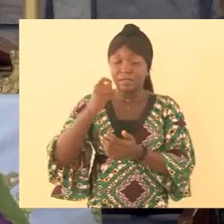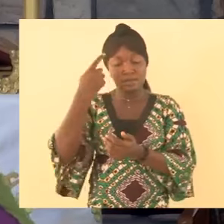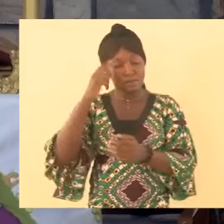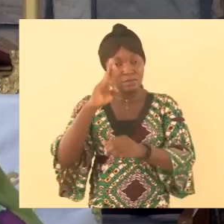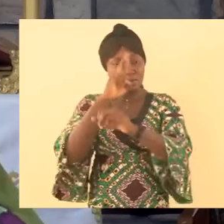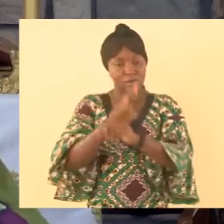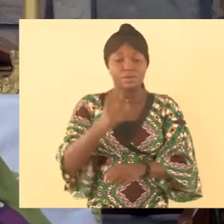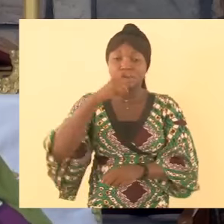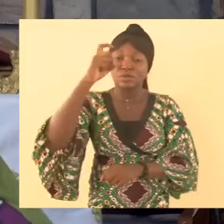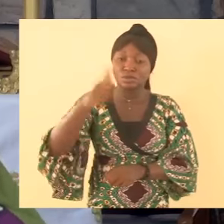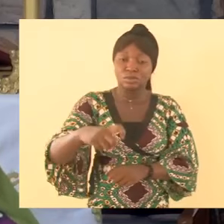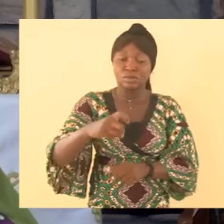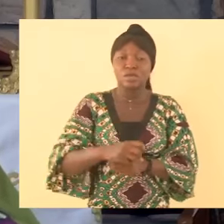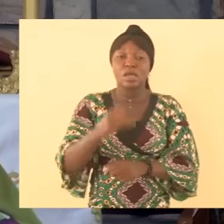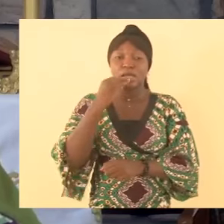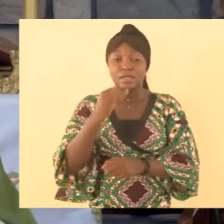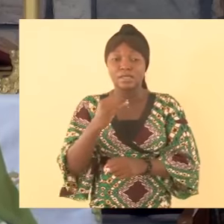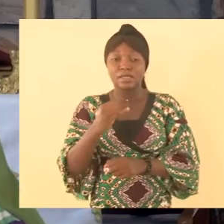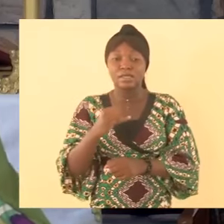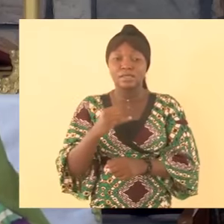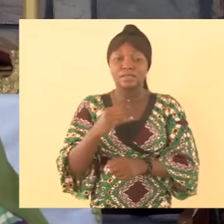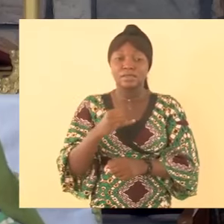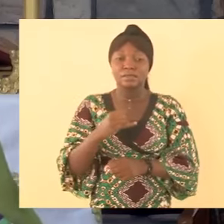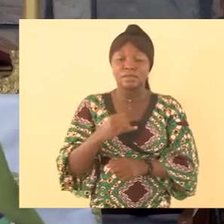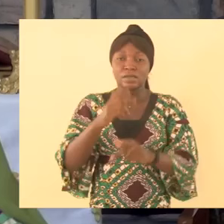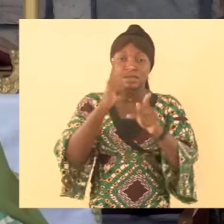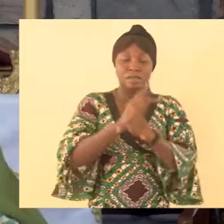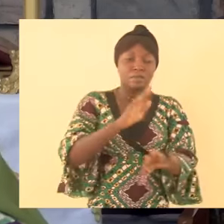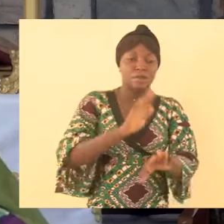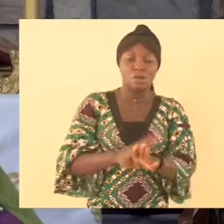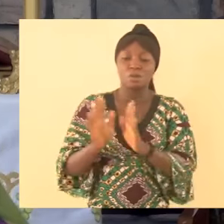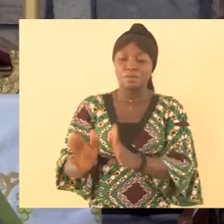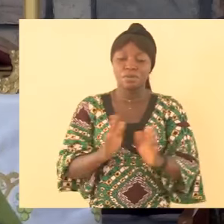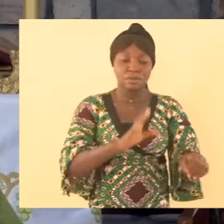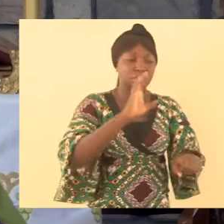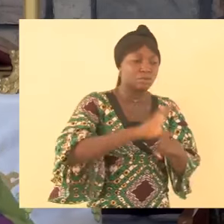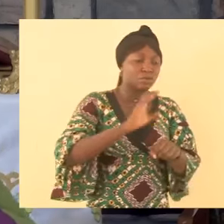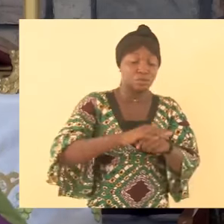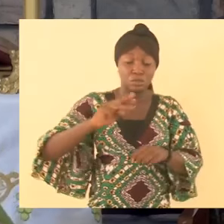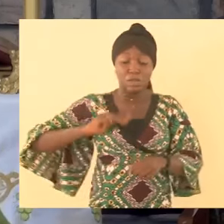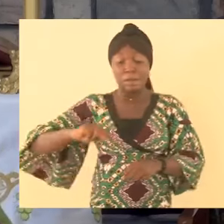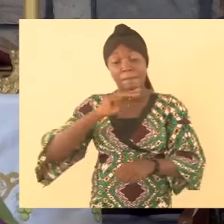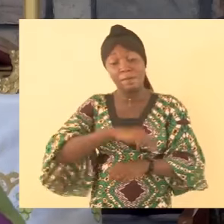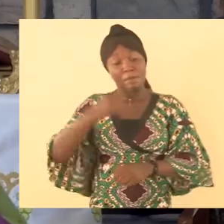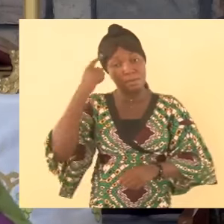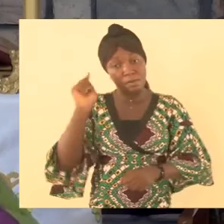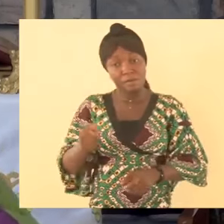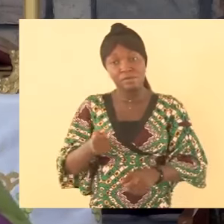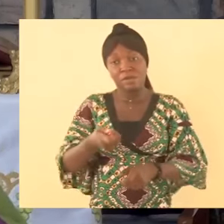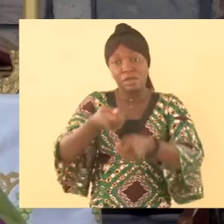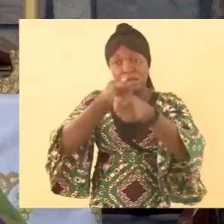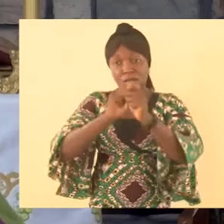for religious instruction, it's expended on preparing church members